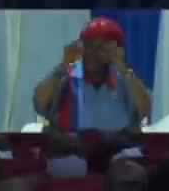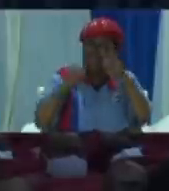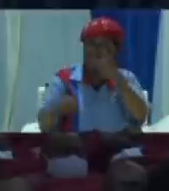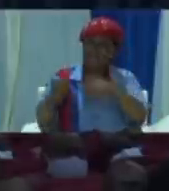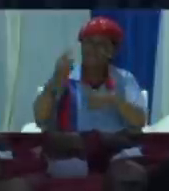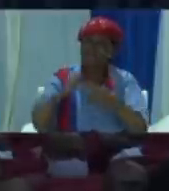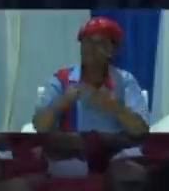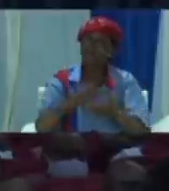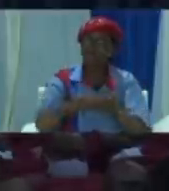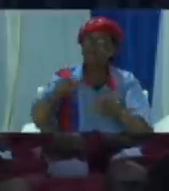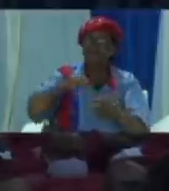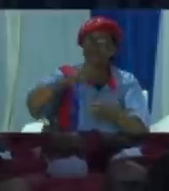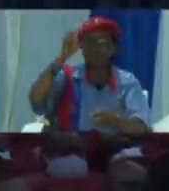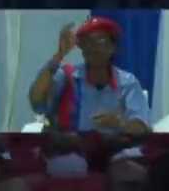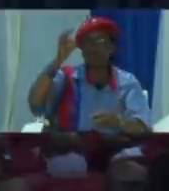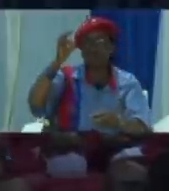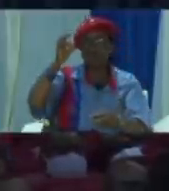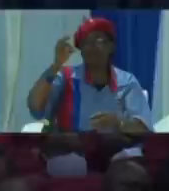Holy Ghost